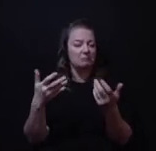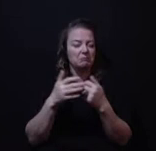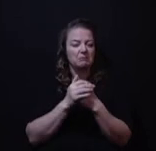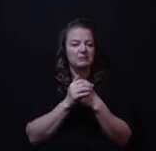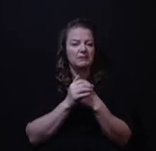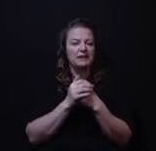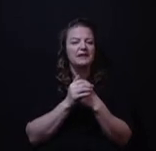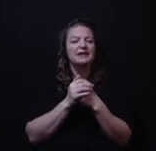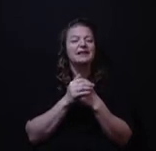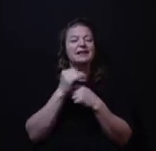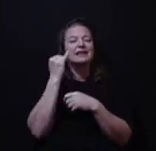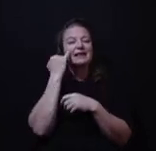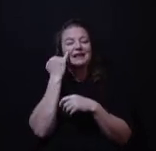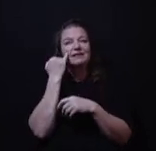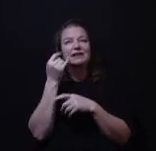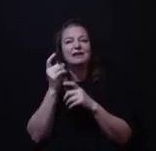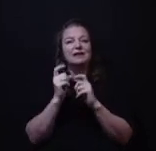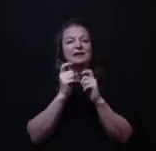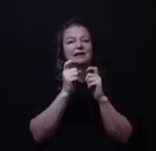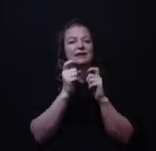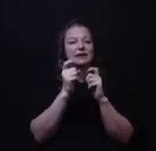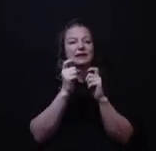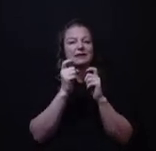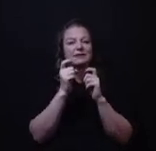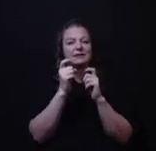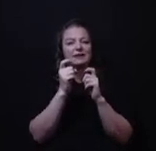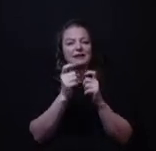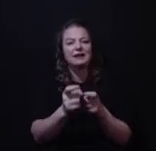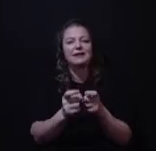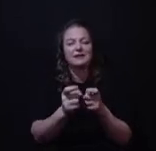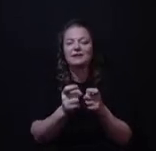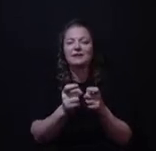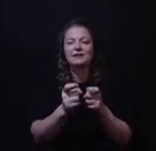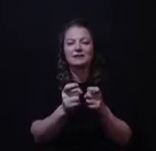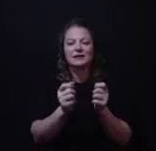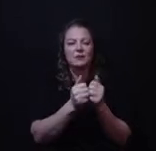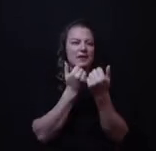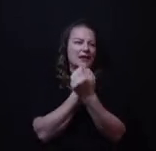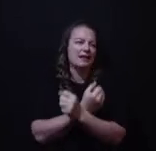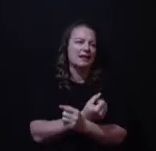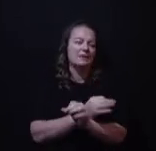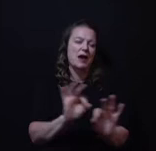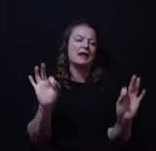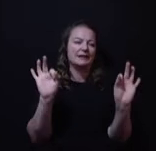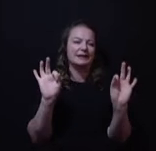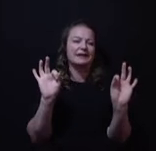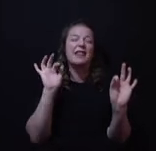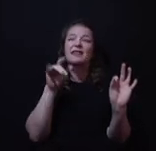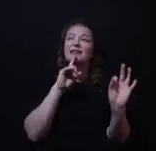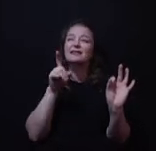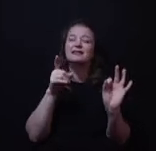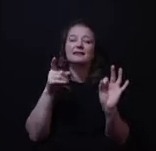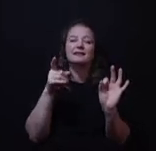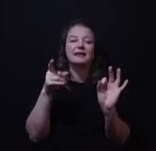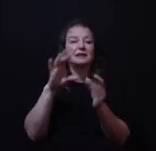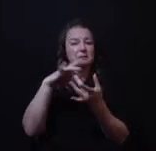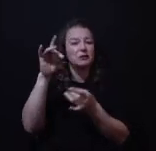exhortation. He who gives with liberality. It's a spiritual gift.